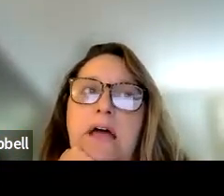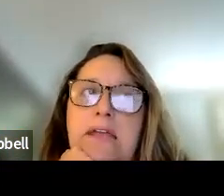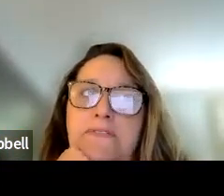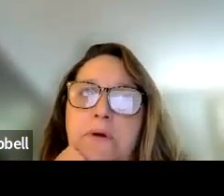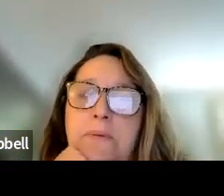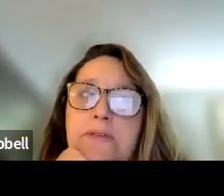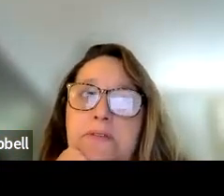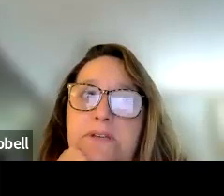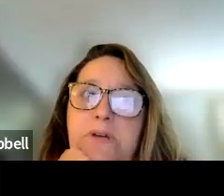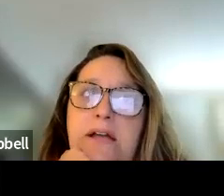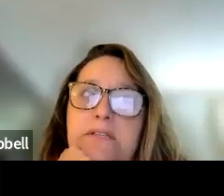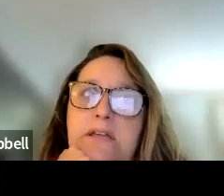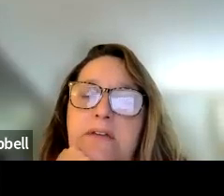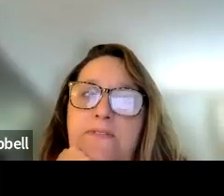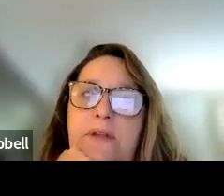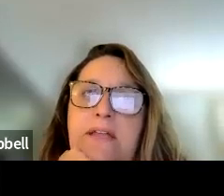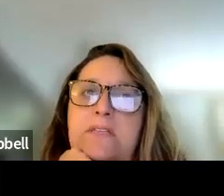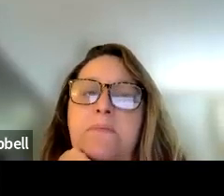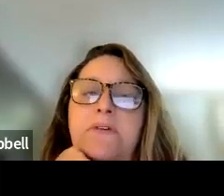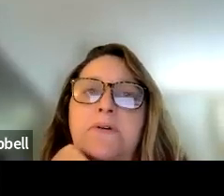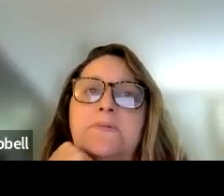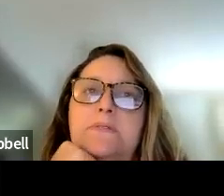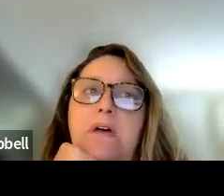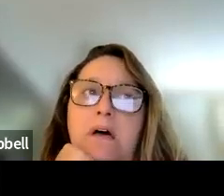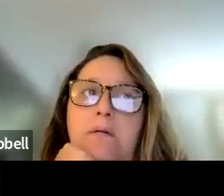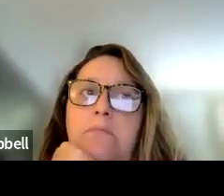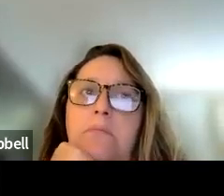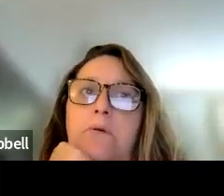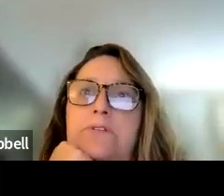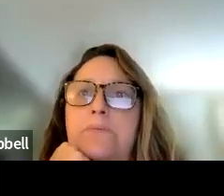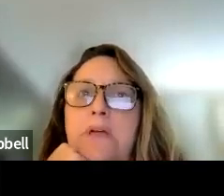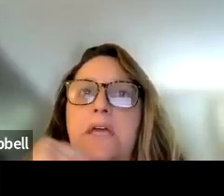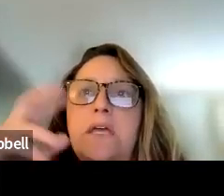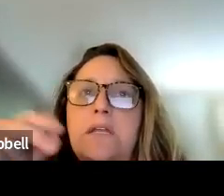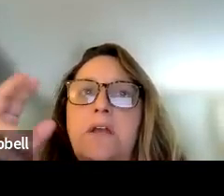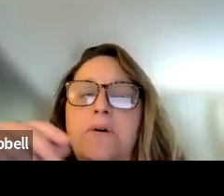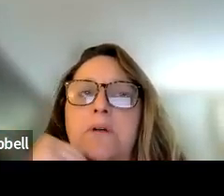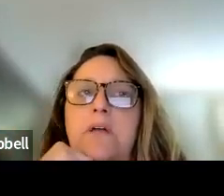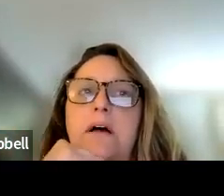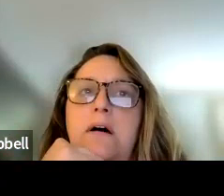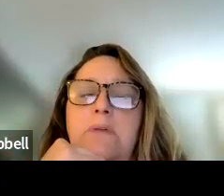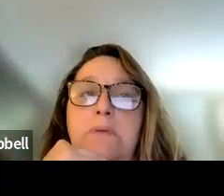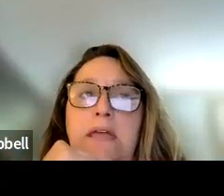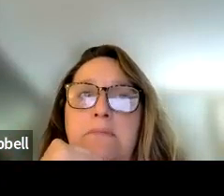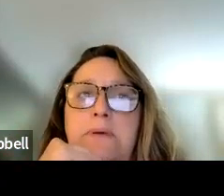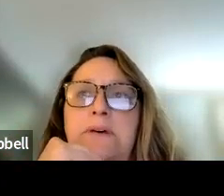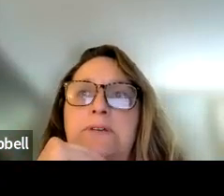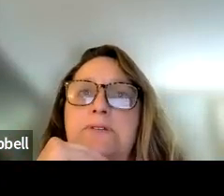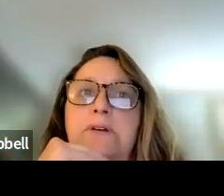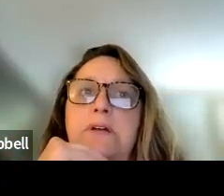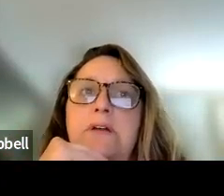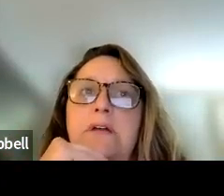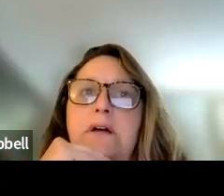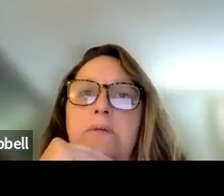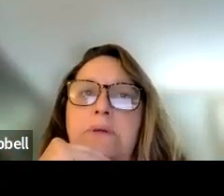are 94 bills that we tracked in InfoNet, and some of those were duplicate, companion